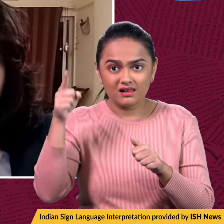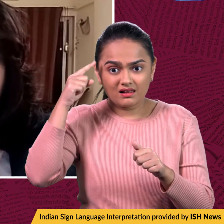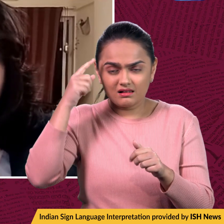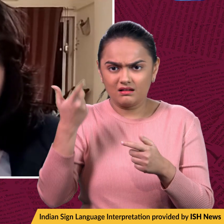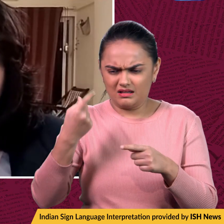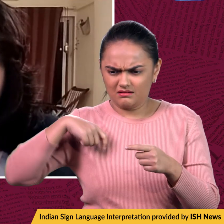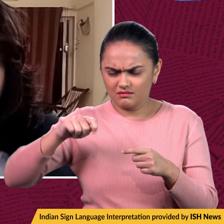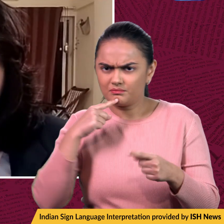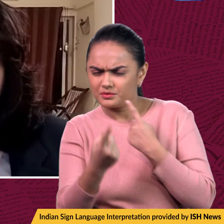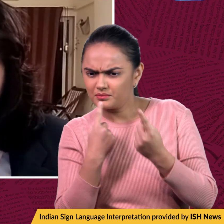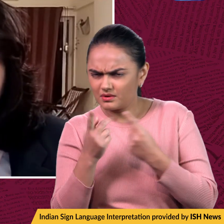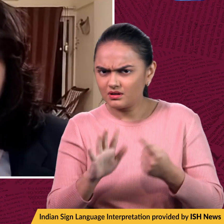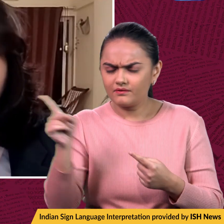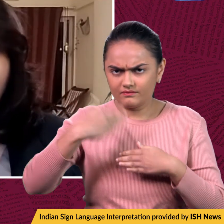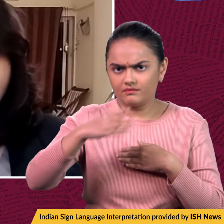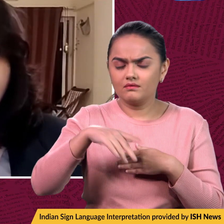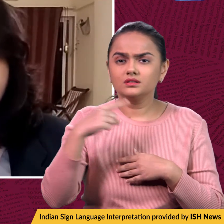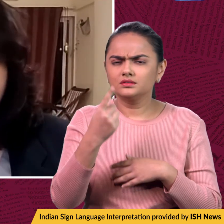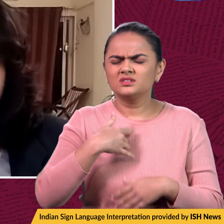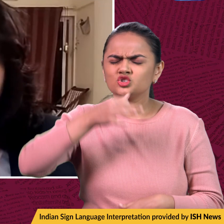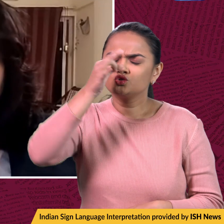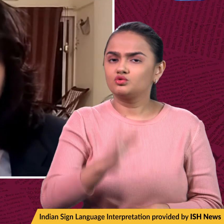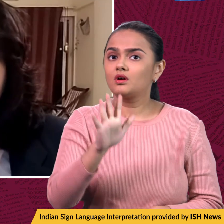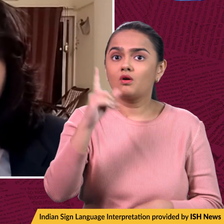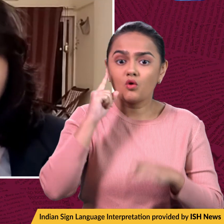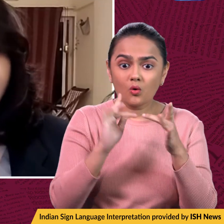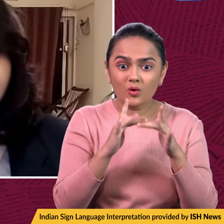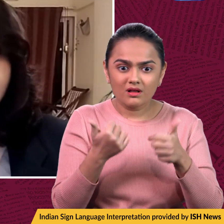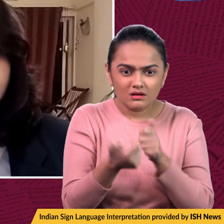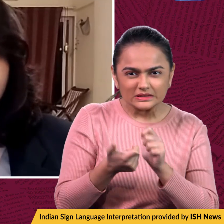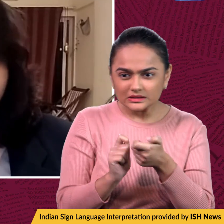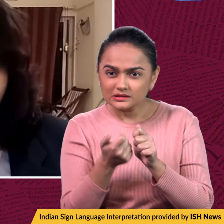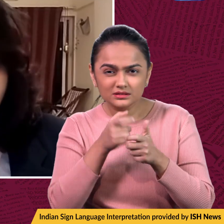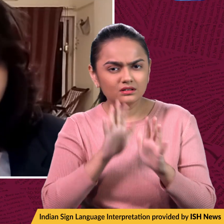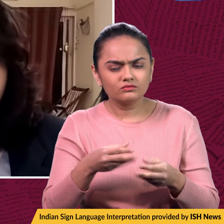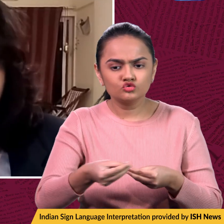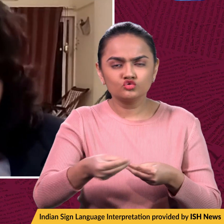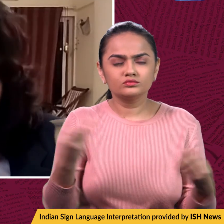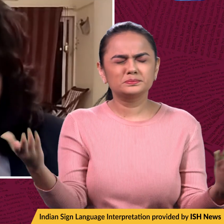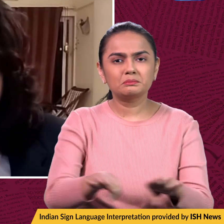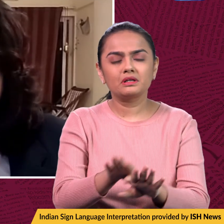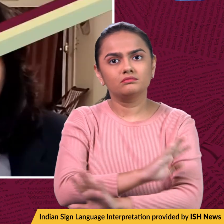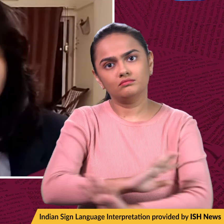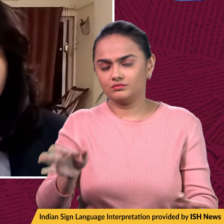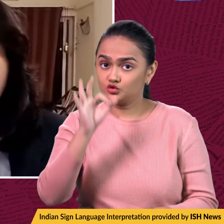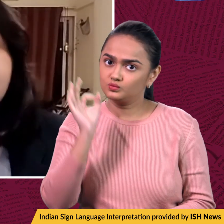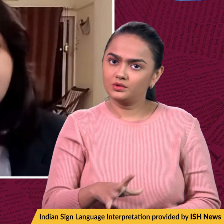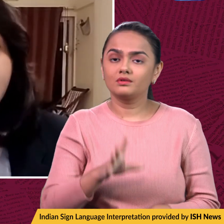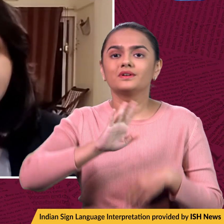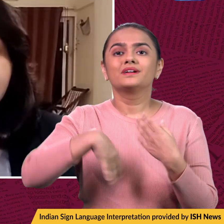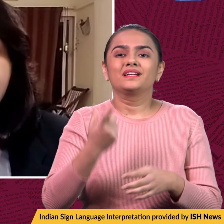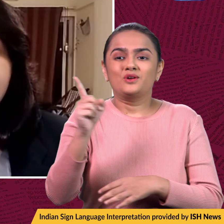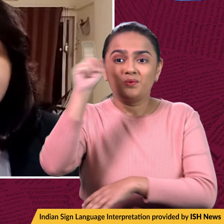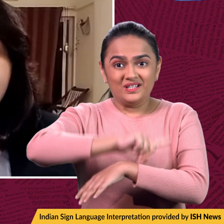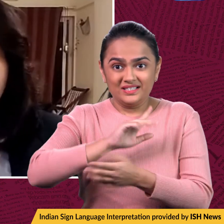cases going on, I assure you that online gaming will be put to end shortly," end quote. Moving on, a